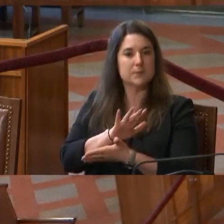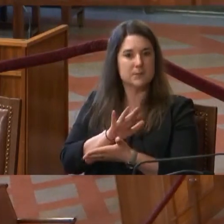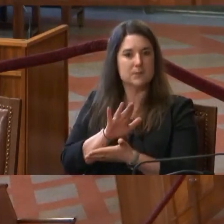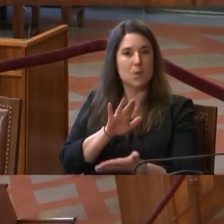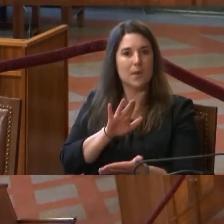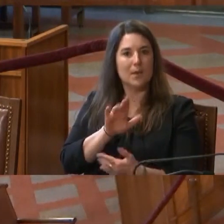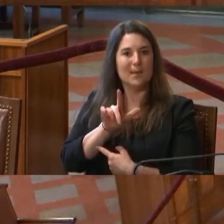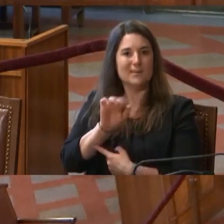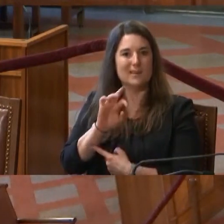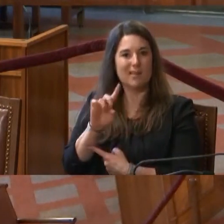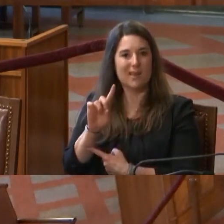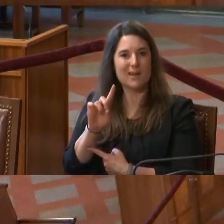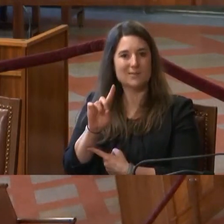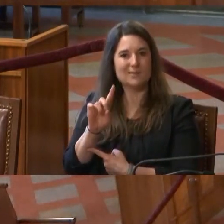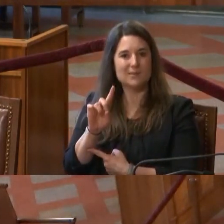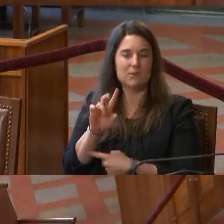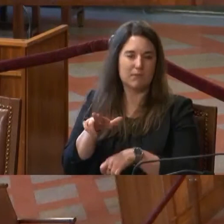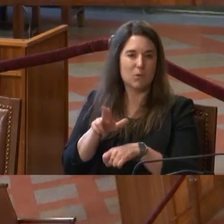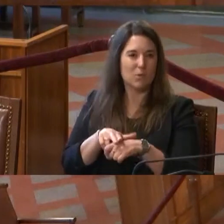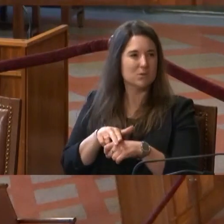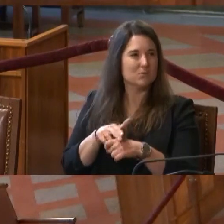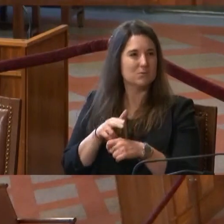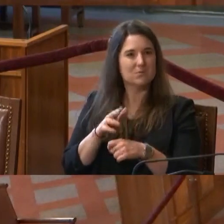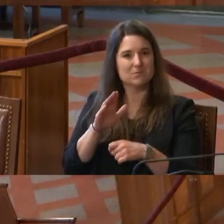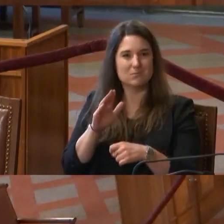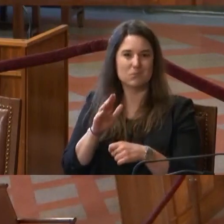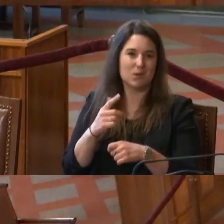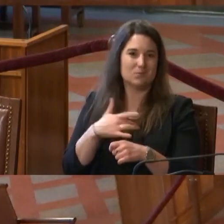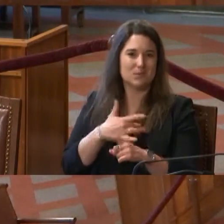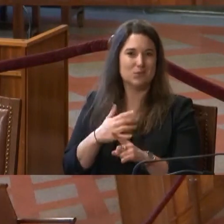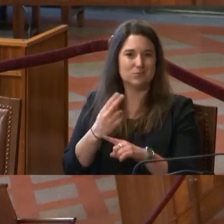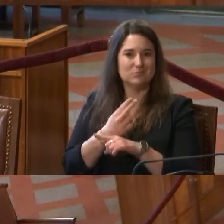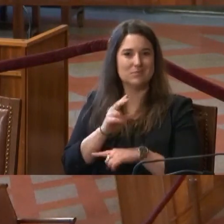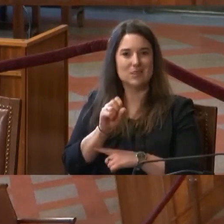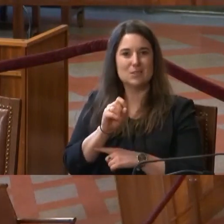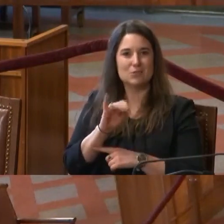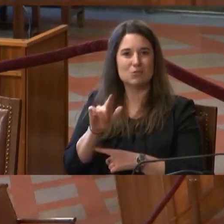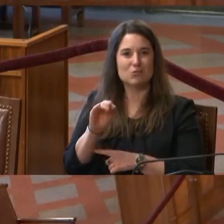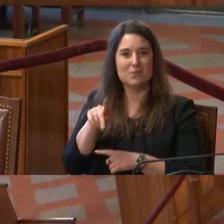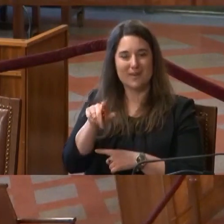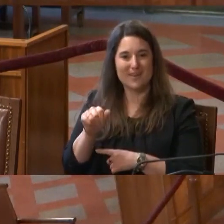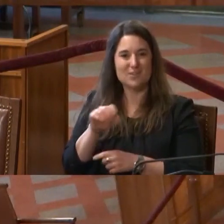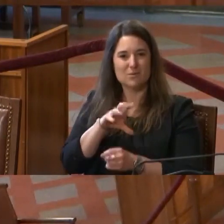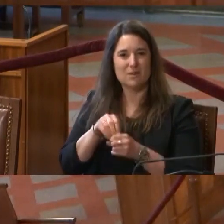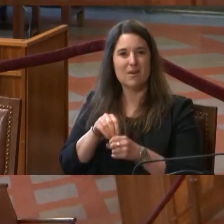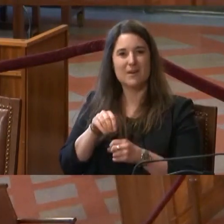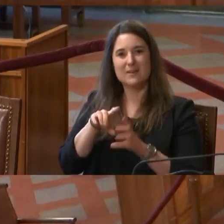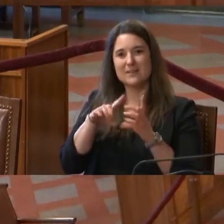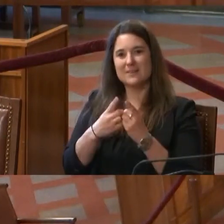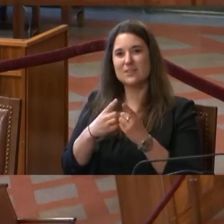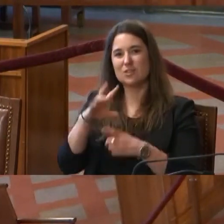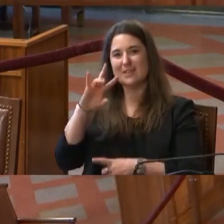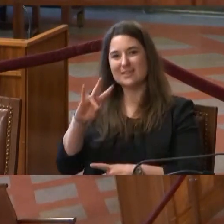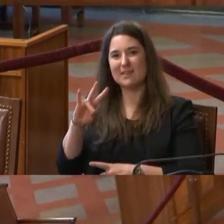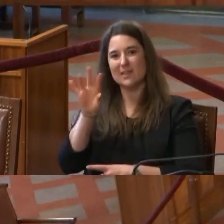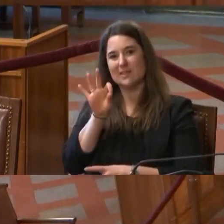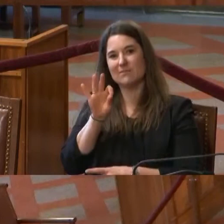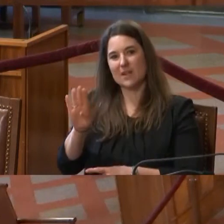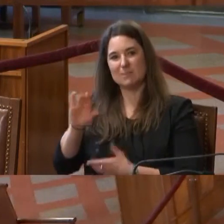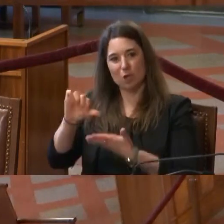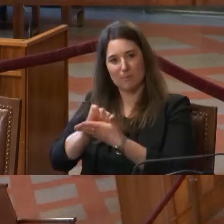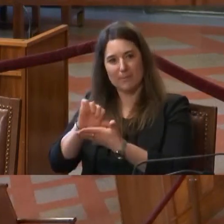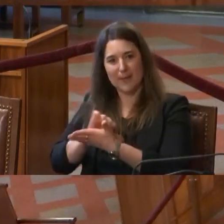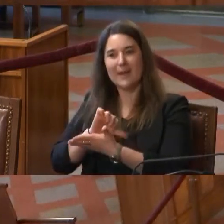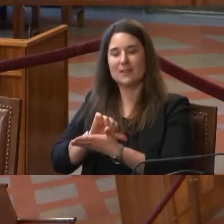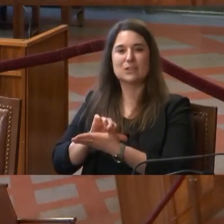linked off of our, of course, we all use social media. So off of the District 7 Facebook page. And